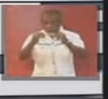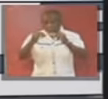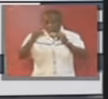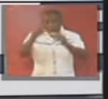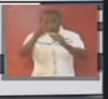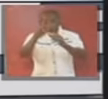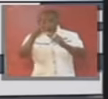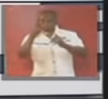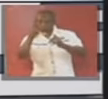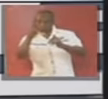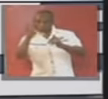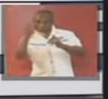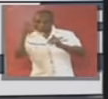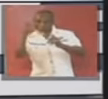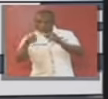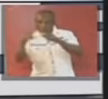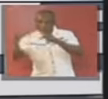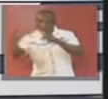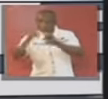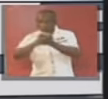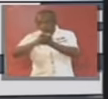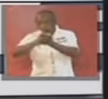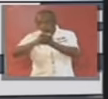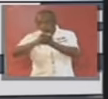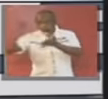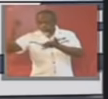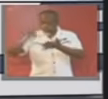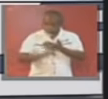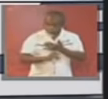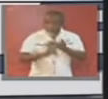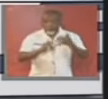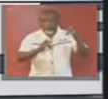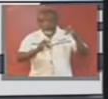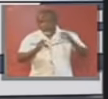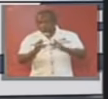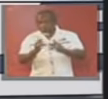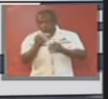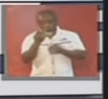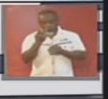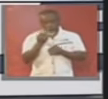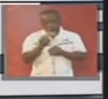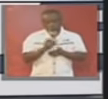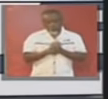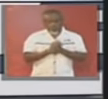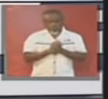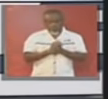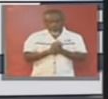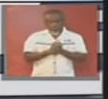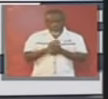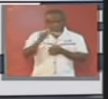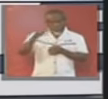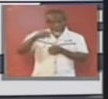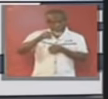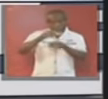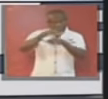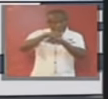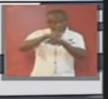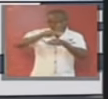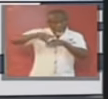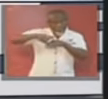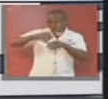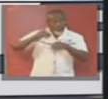persons returned from New York City to Trinidad and Tobago. This evening, we have another repatriation exercise in